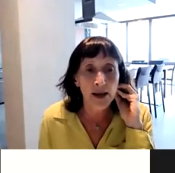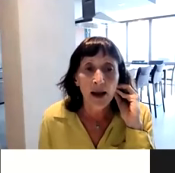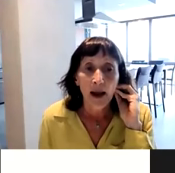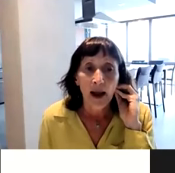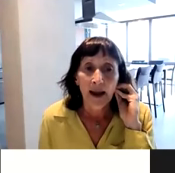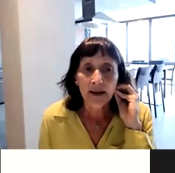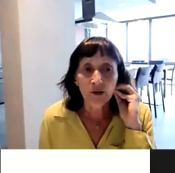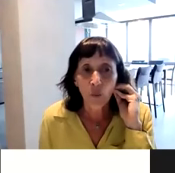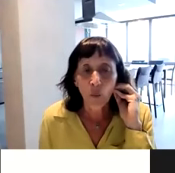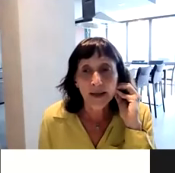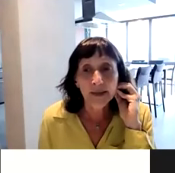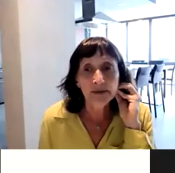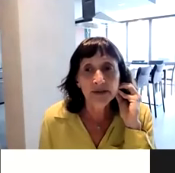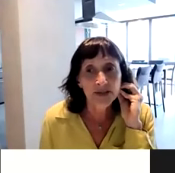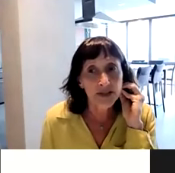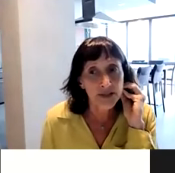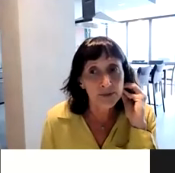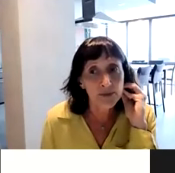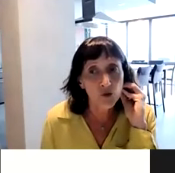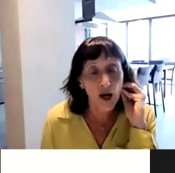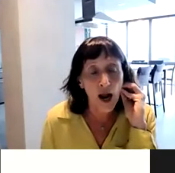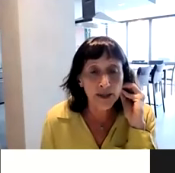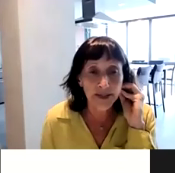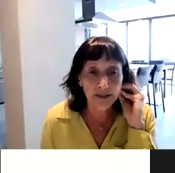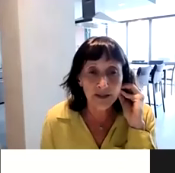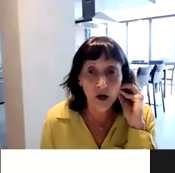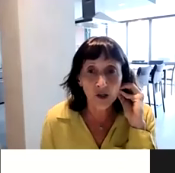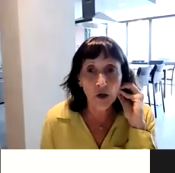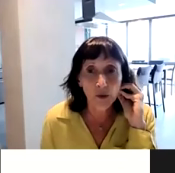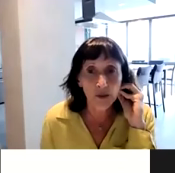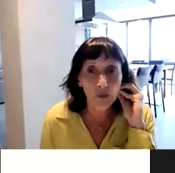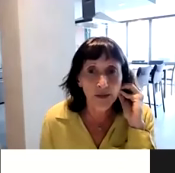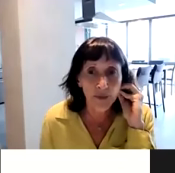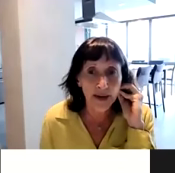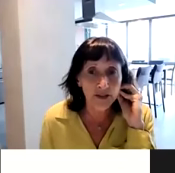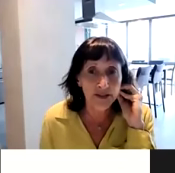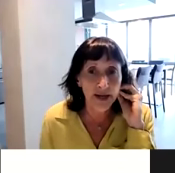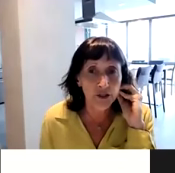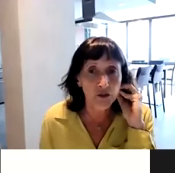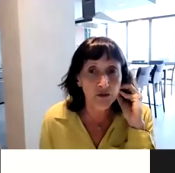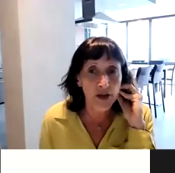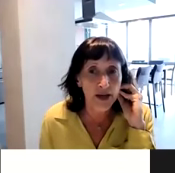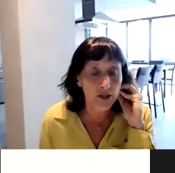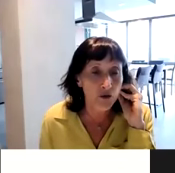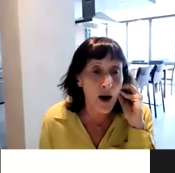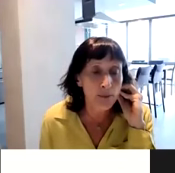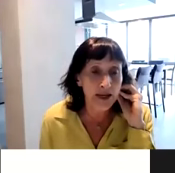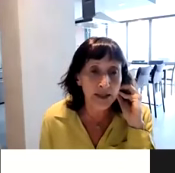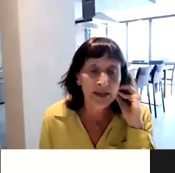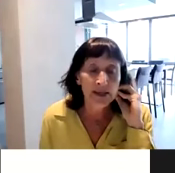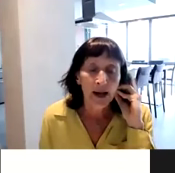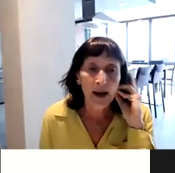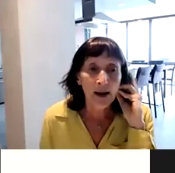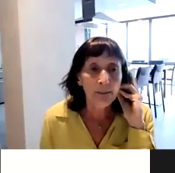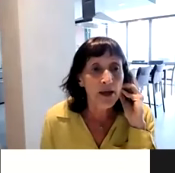in. And when systems or contexts are loaded with threats, dangers, and